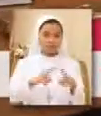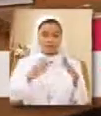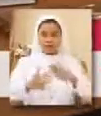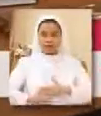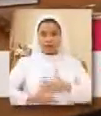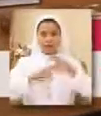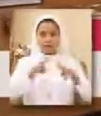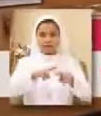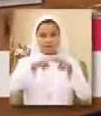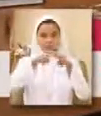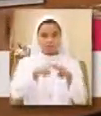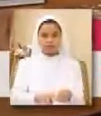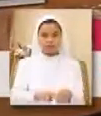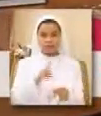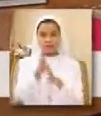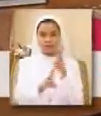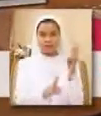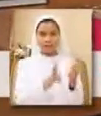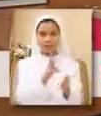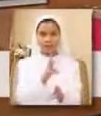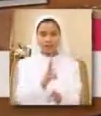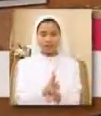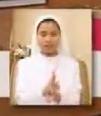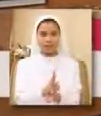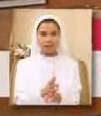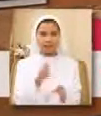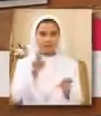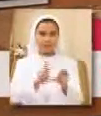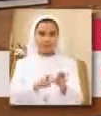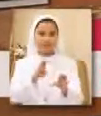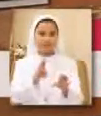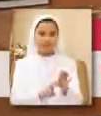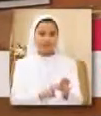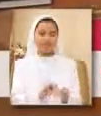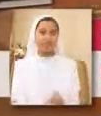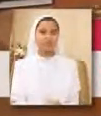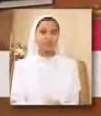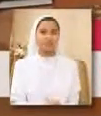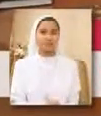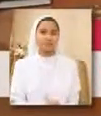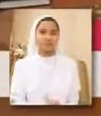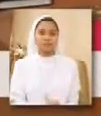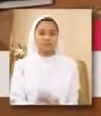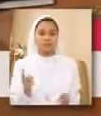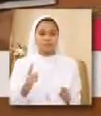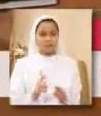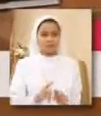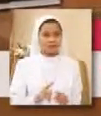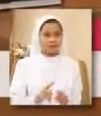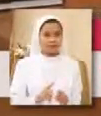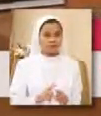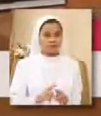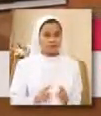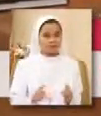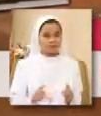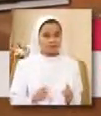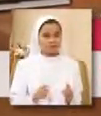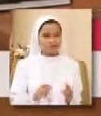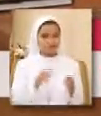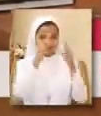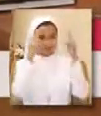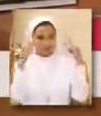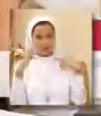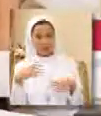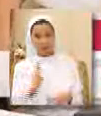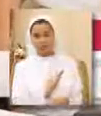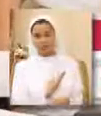look very cute. Oh yes, I sat on the wheelchair. Sabi ko, ano ba to? Turbo, parang Ferrari. Yeah. Huh? You know? Anyway, sister, yeah. We're so glad to